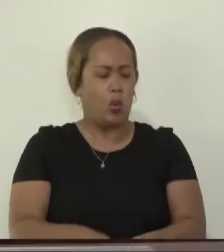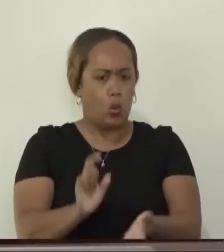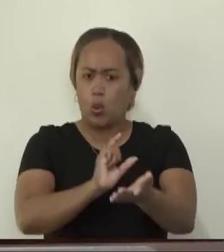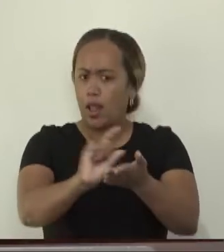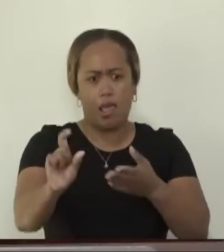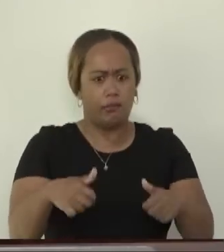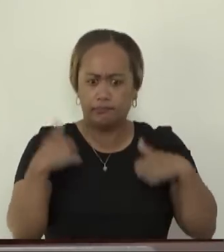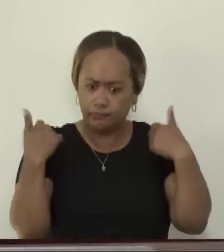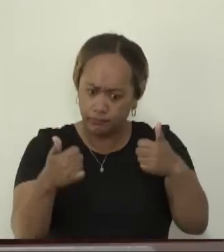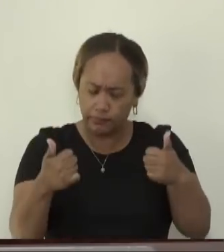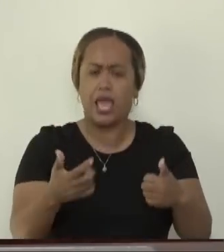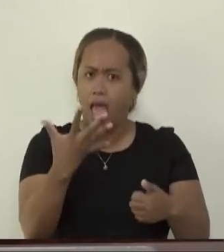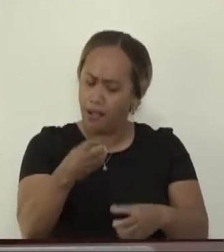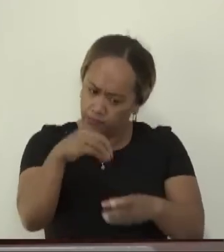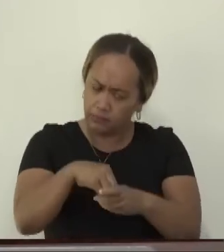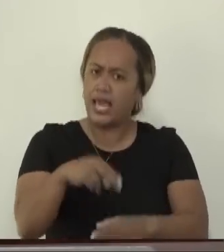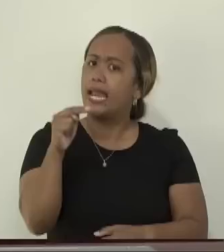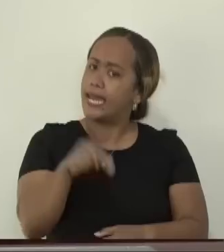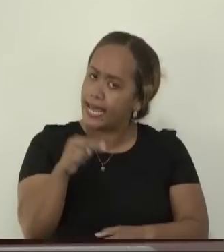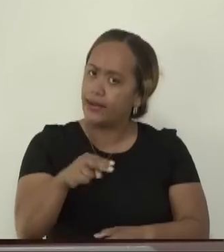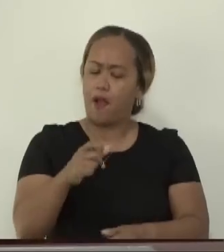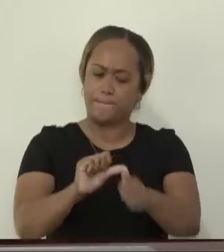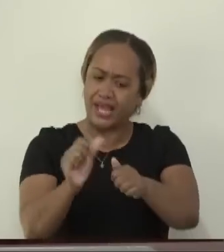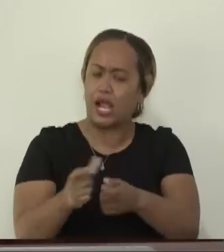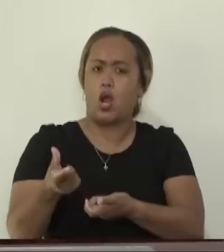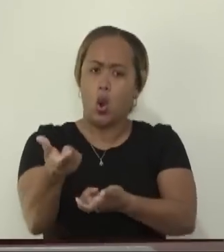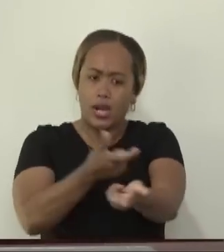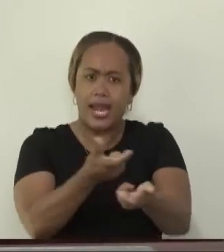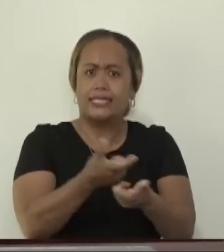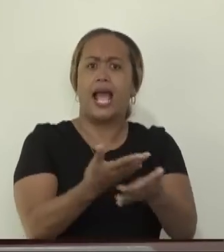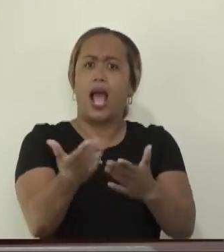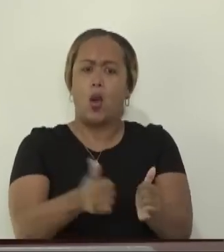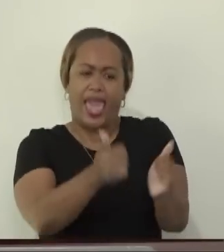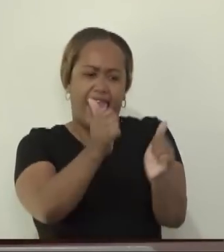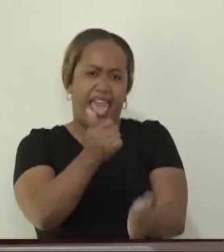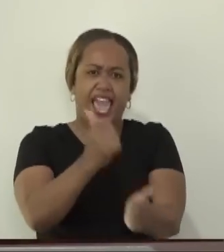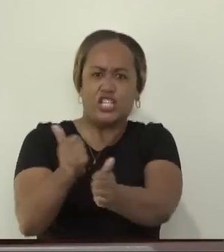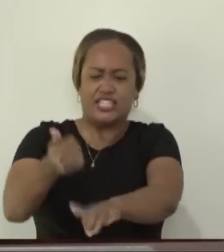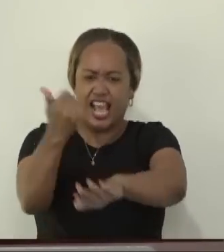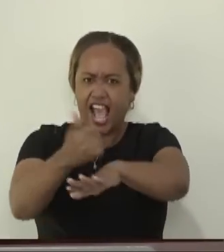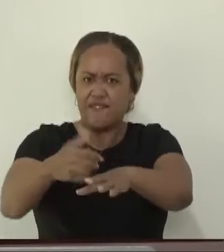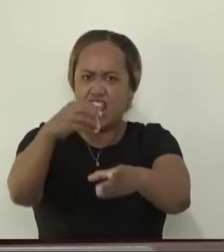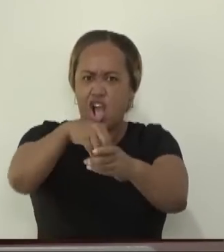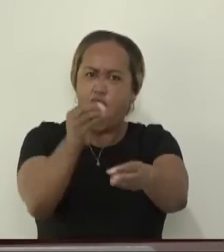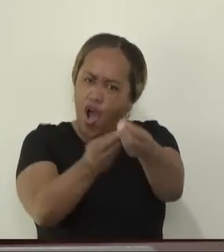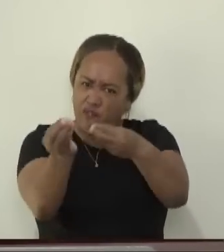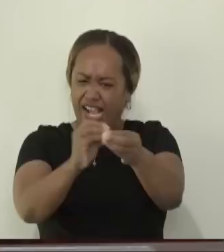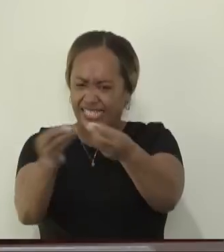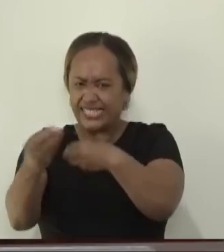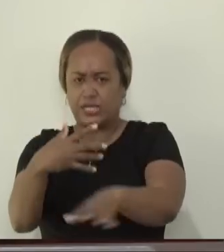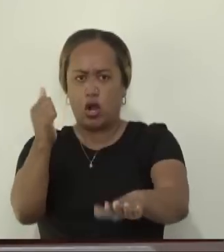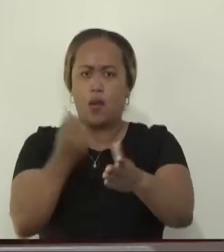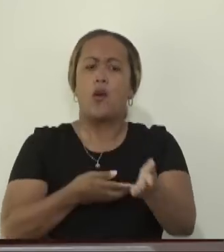visit that there is a need for better coordination among government agencies in providing basic services to